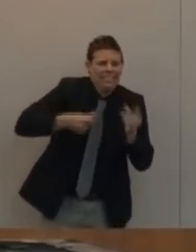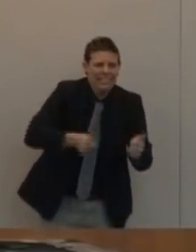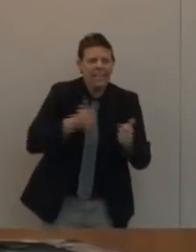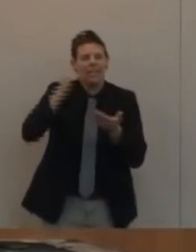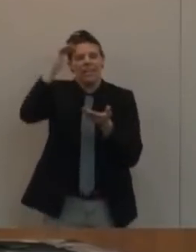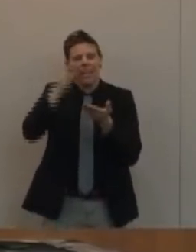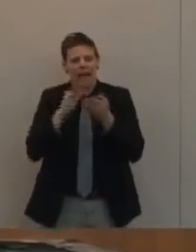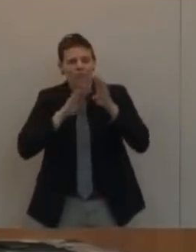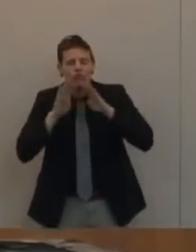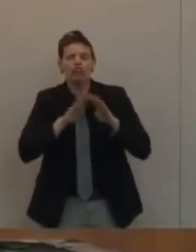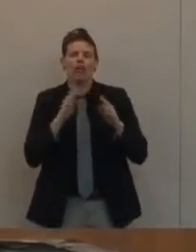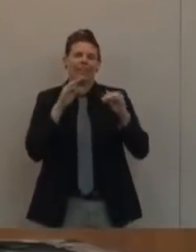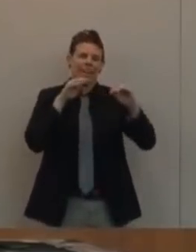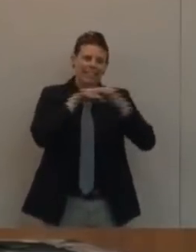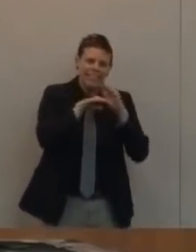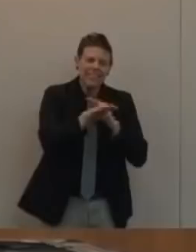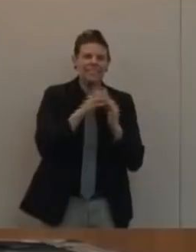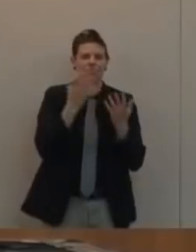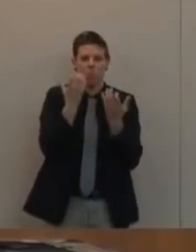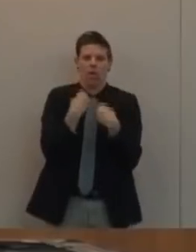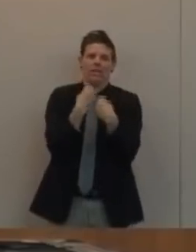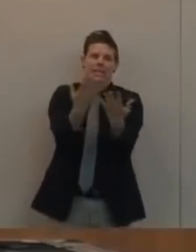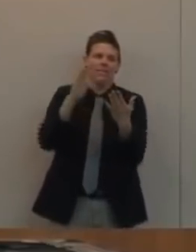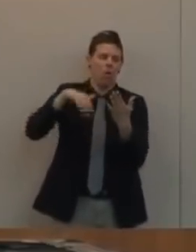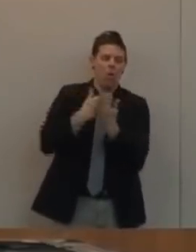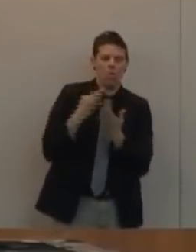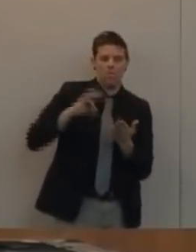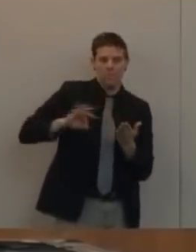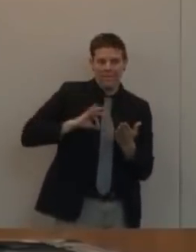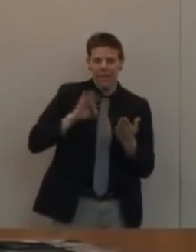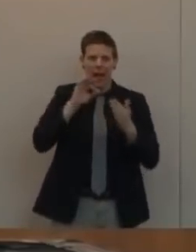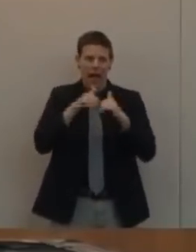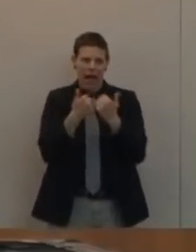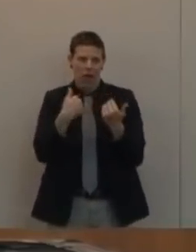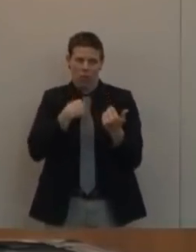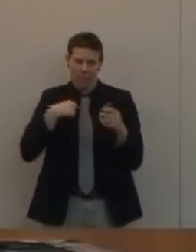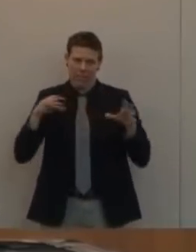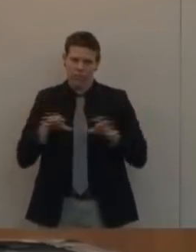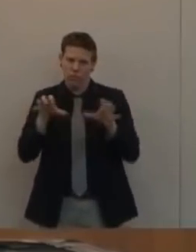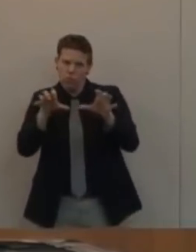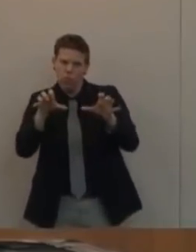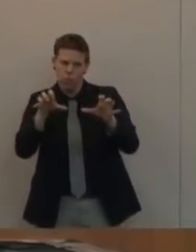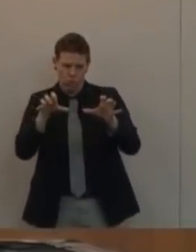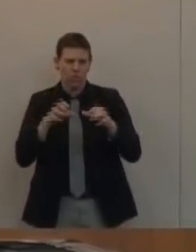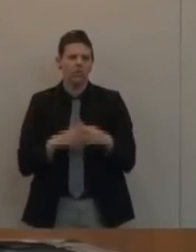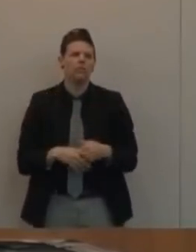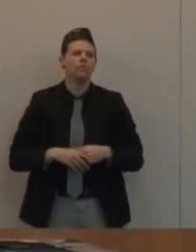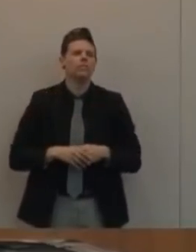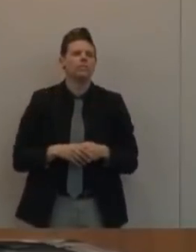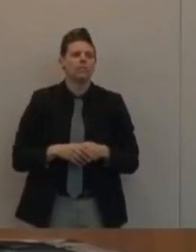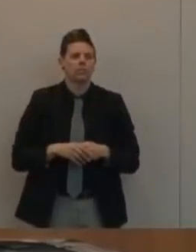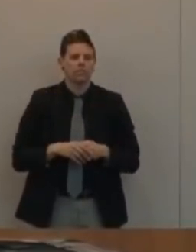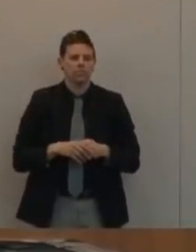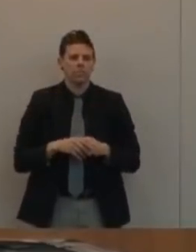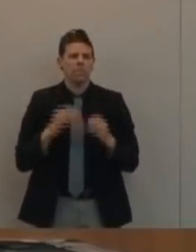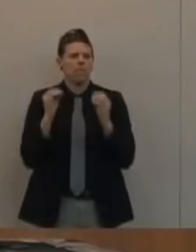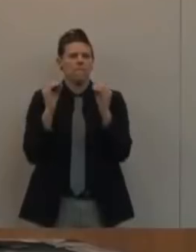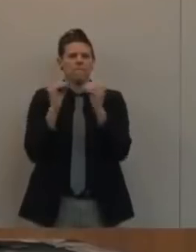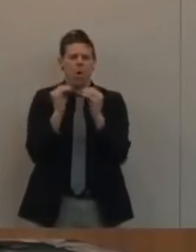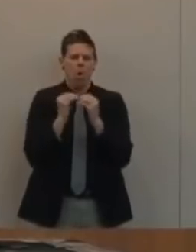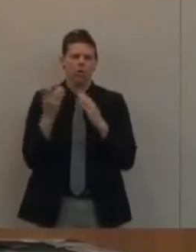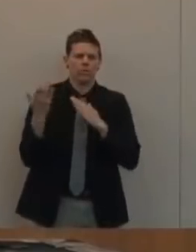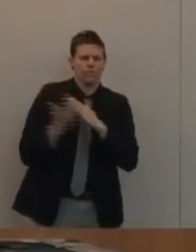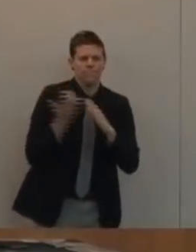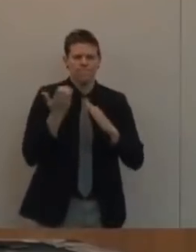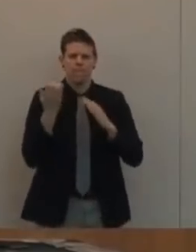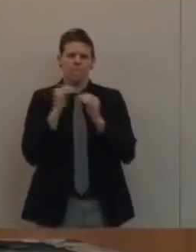benefits by creating changes to the way in which we were doing things so that it's more automatic and automated